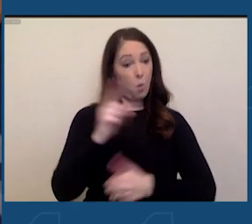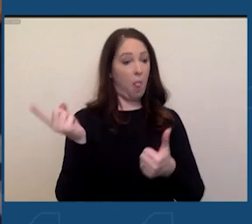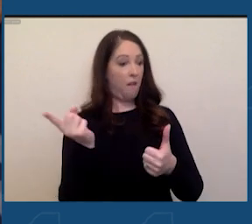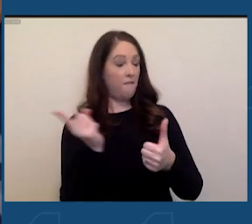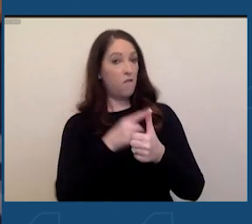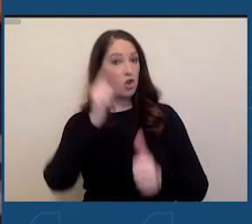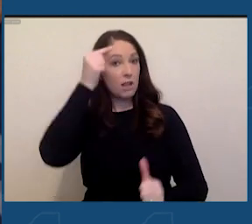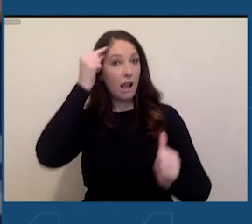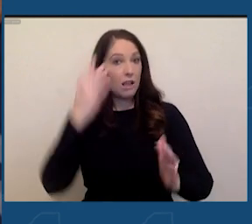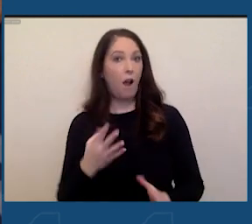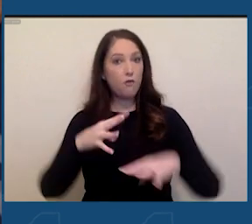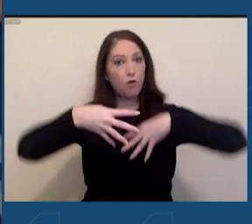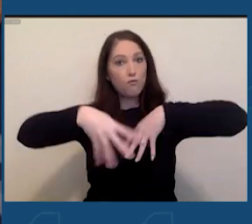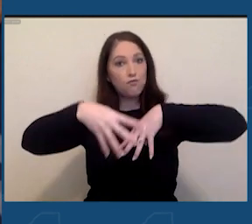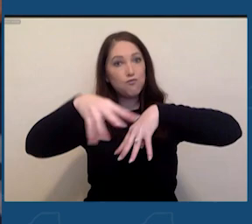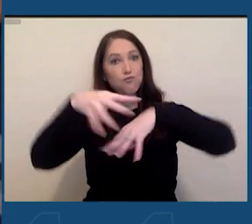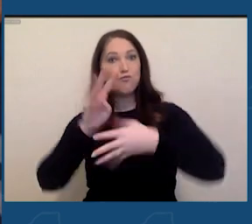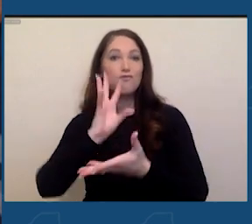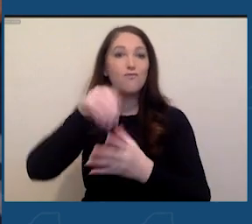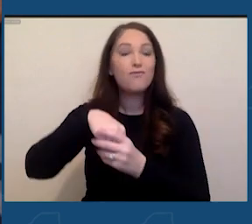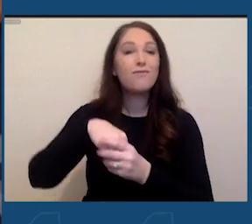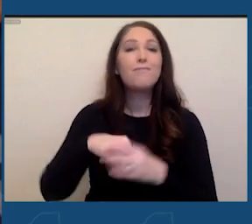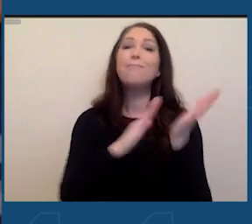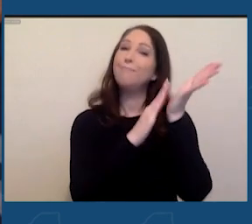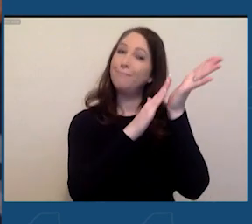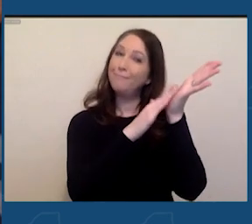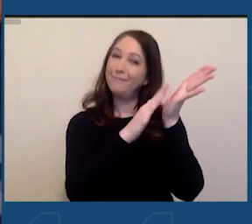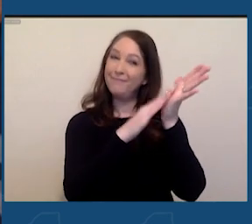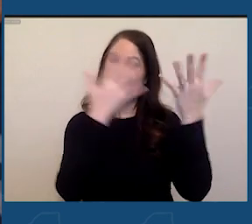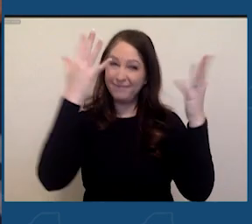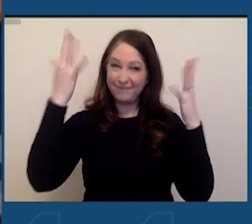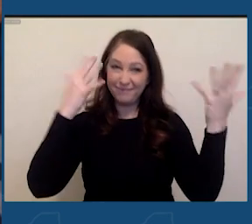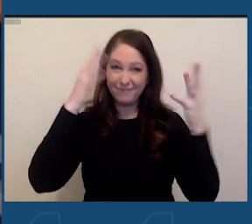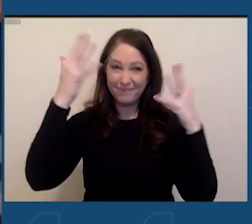parade. It was amazing. Give her a big round of applause for that.